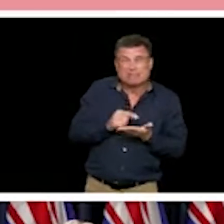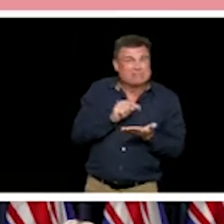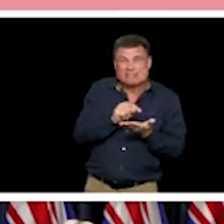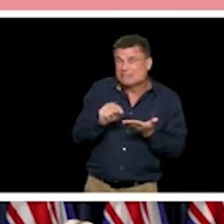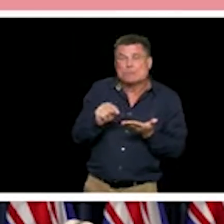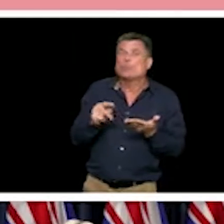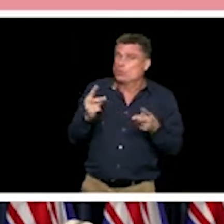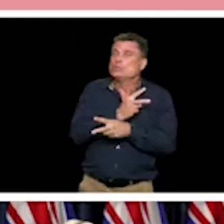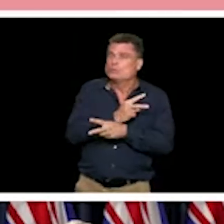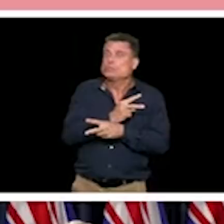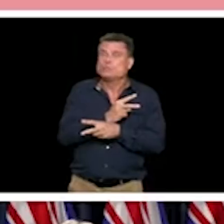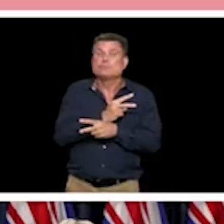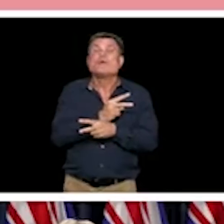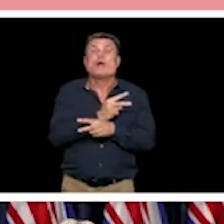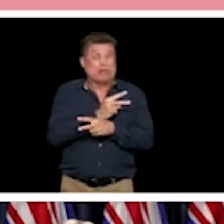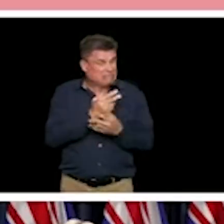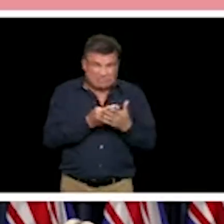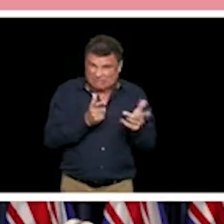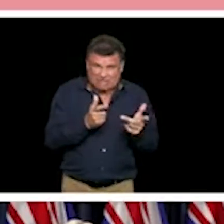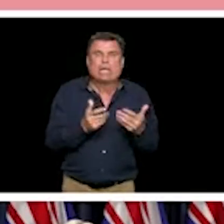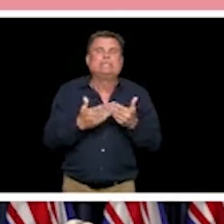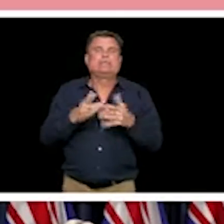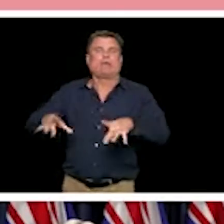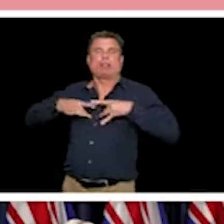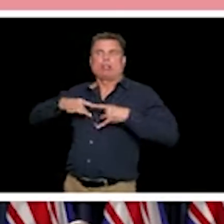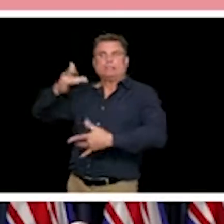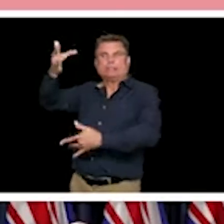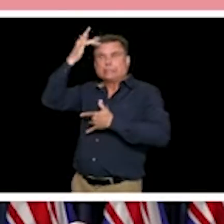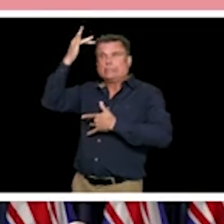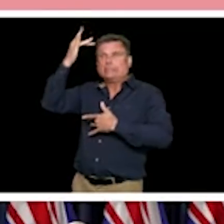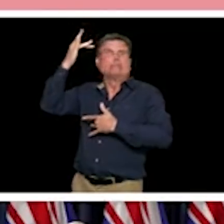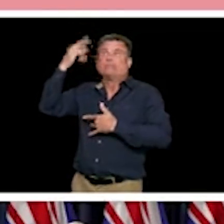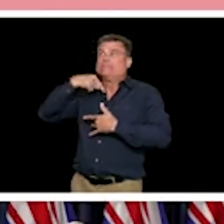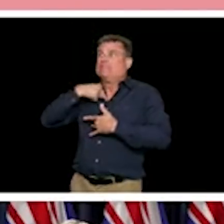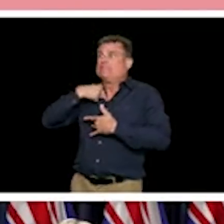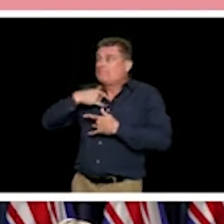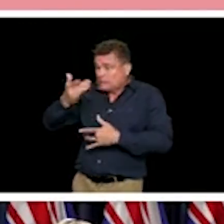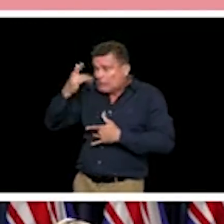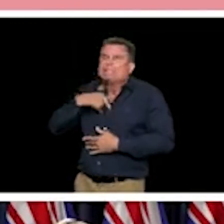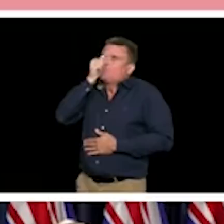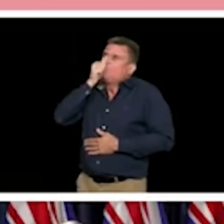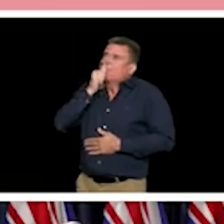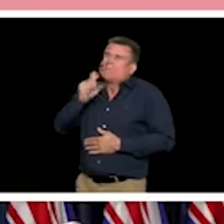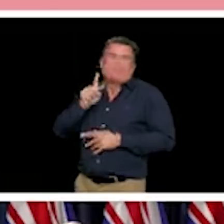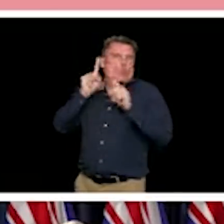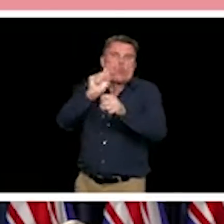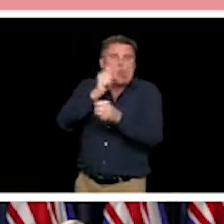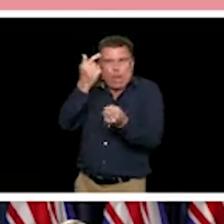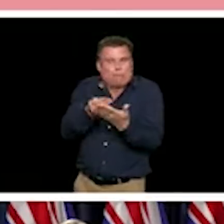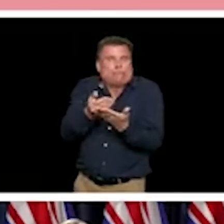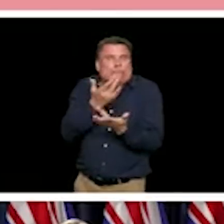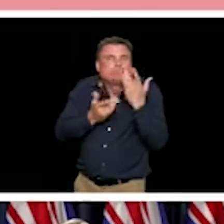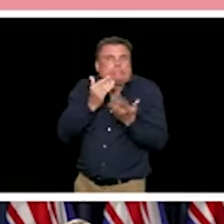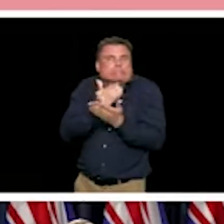home from work when they were sick, and this reflects the jobs that they were in, and they had more difficulty accessing